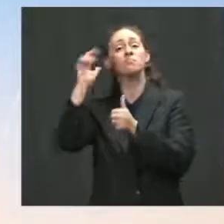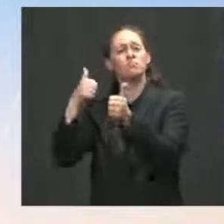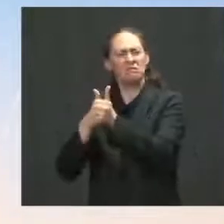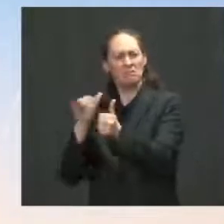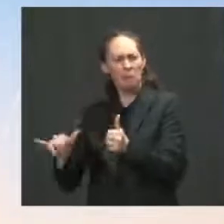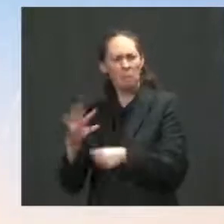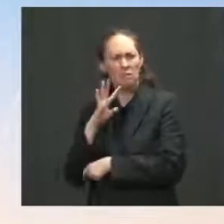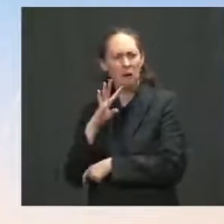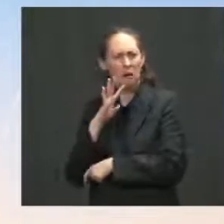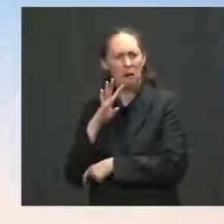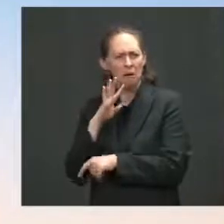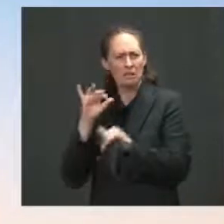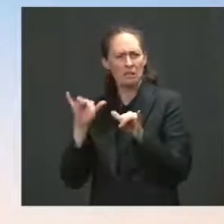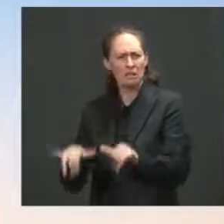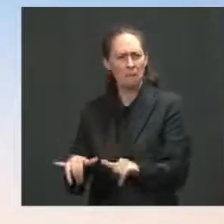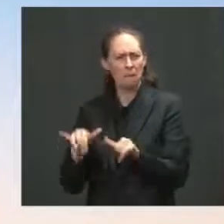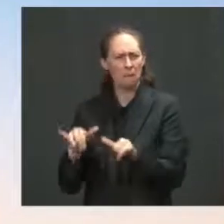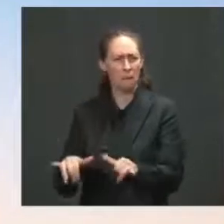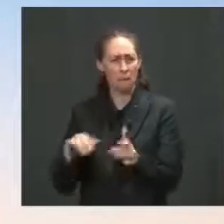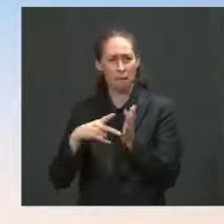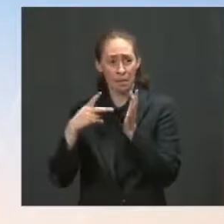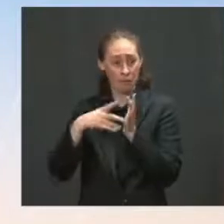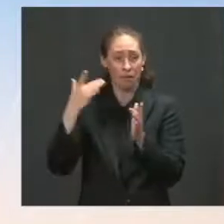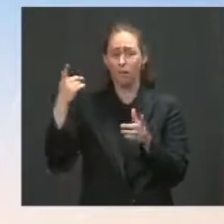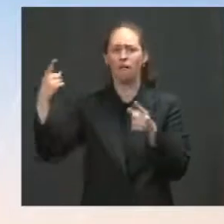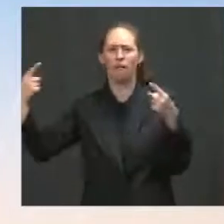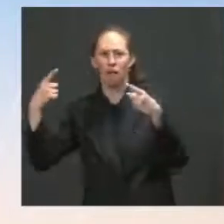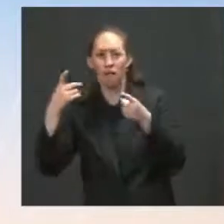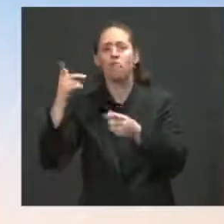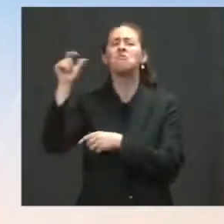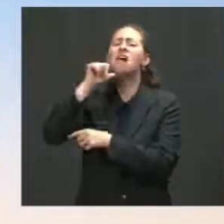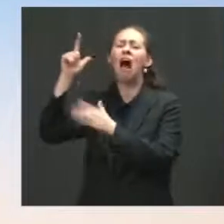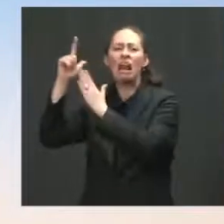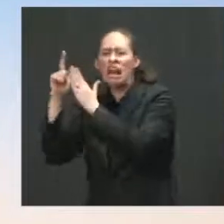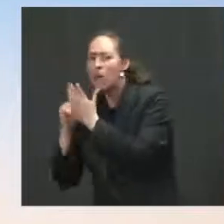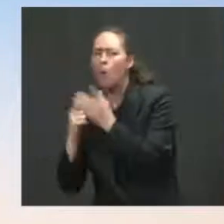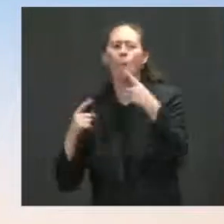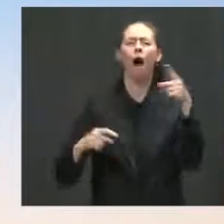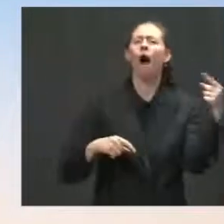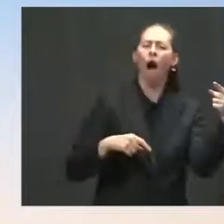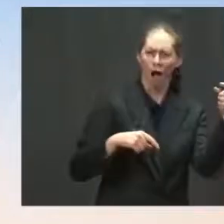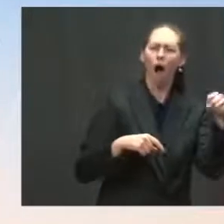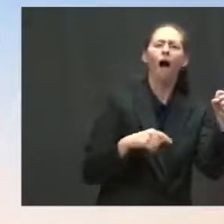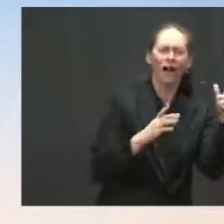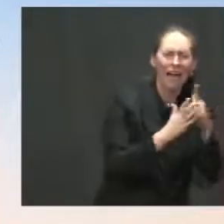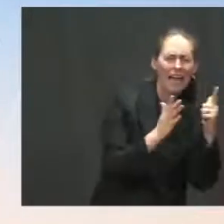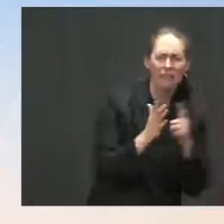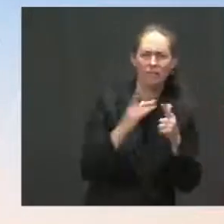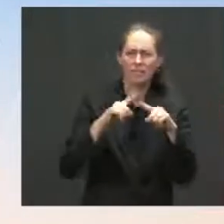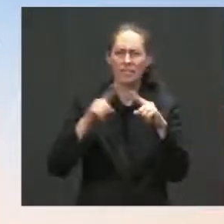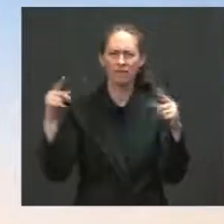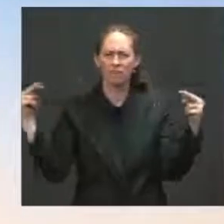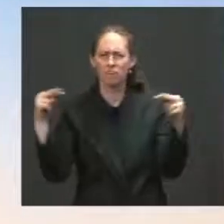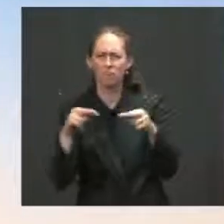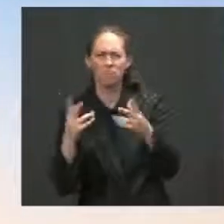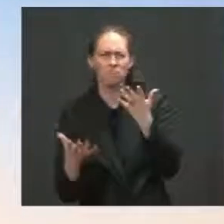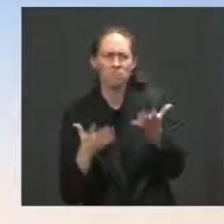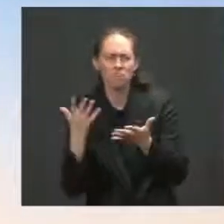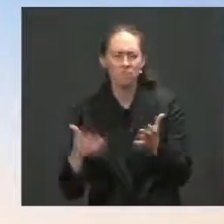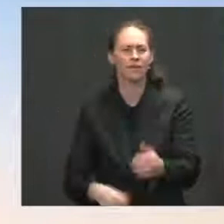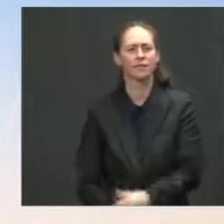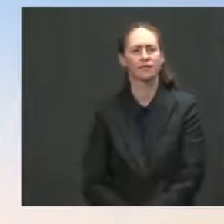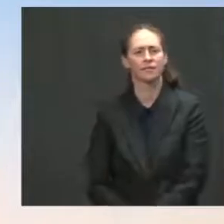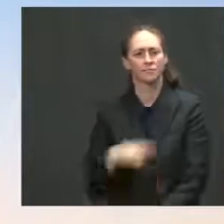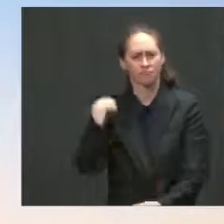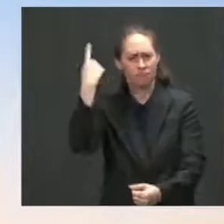wasn't legal, Gene Sperling was clear that it wasn't legal, is this a roll the dice and see if it gets challenged position from an administration